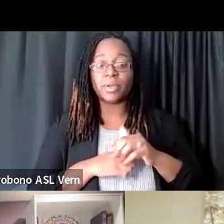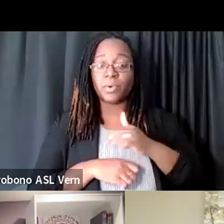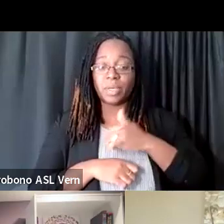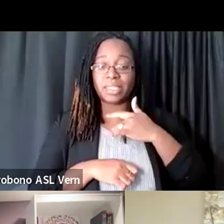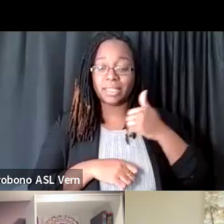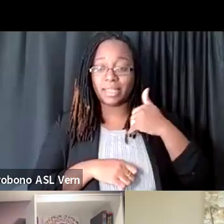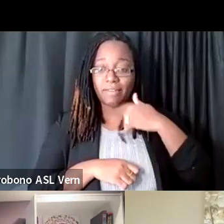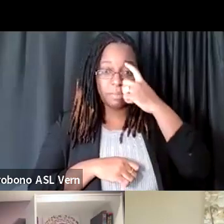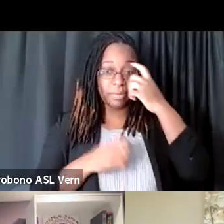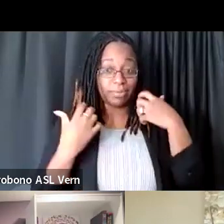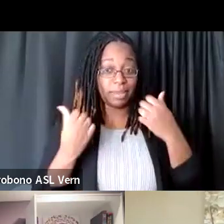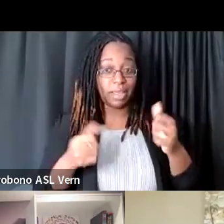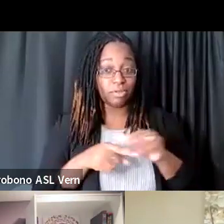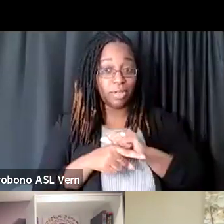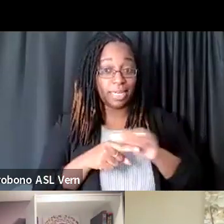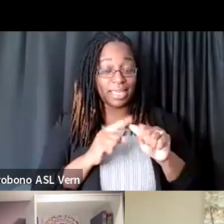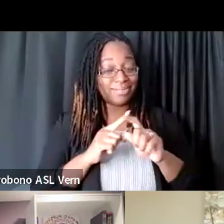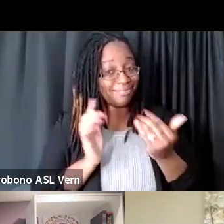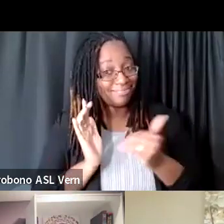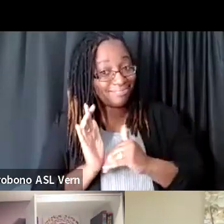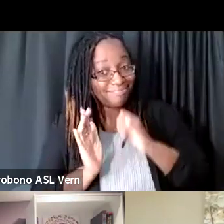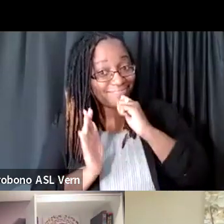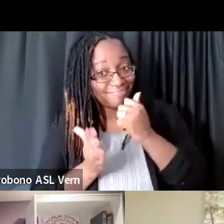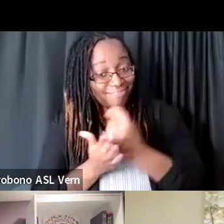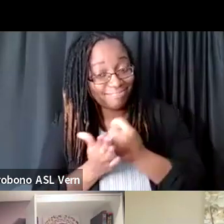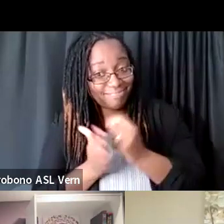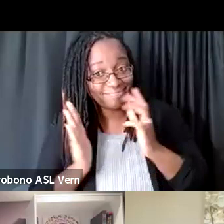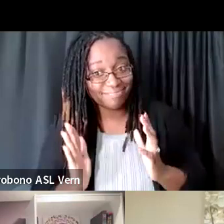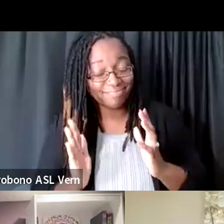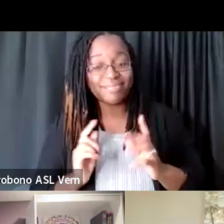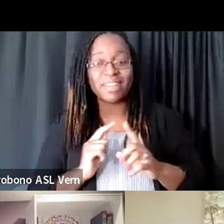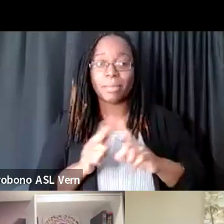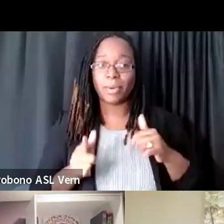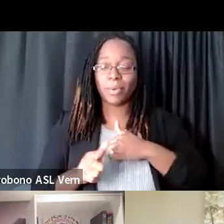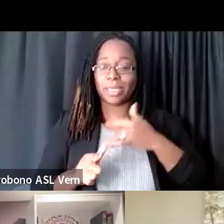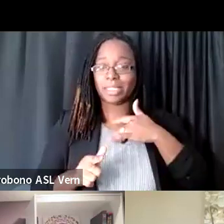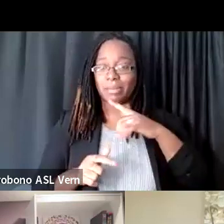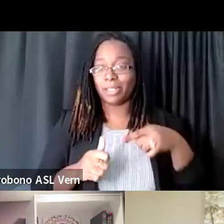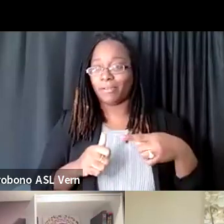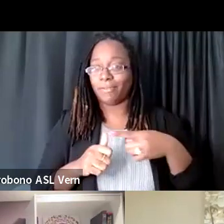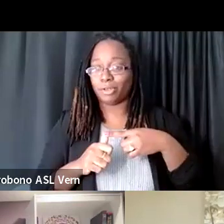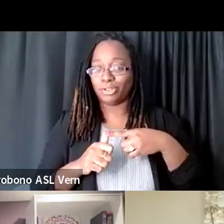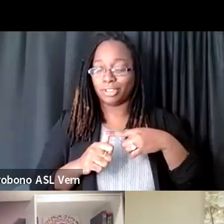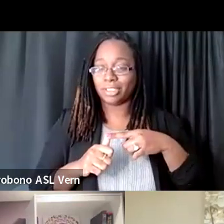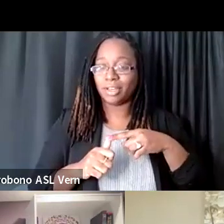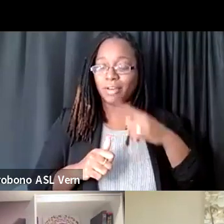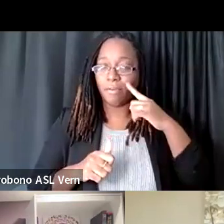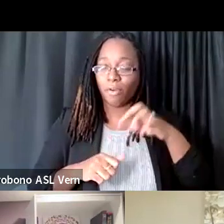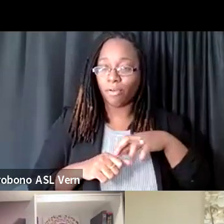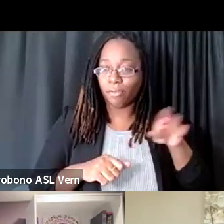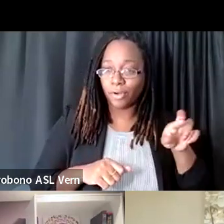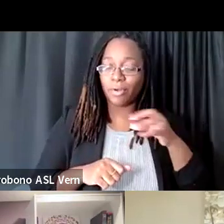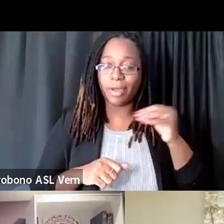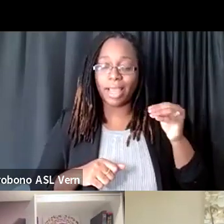health training. Again, we're not therapists, but we are sort of first in line when it comes to doing referrals and